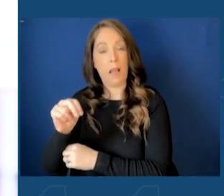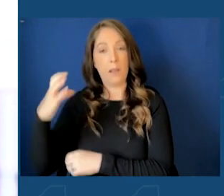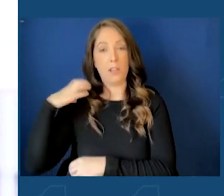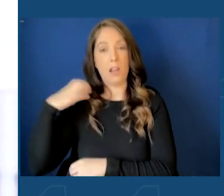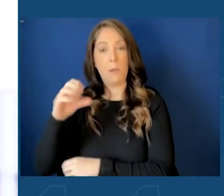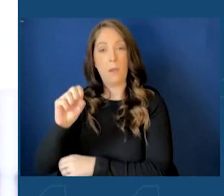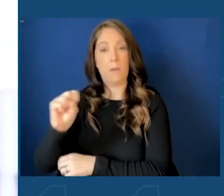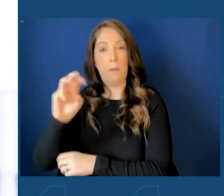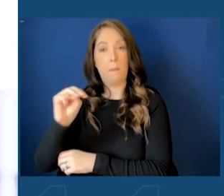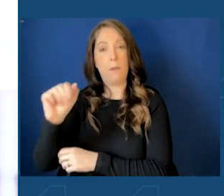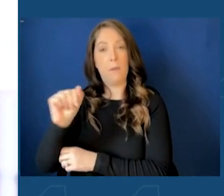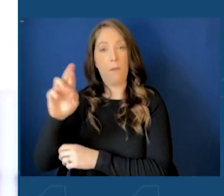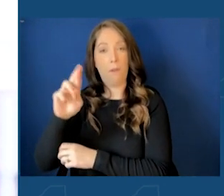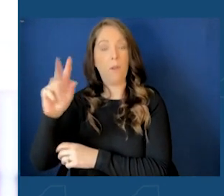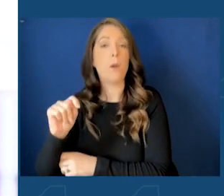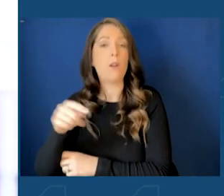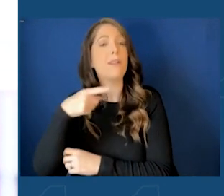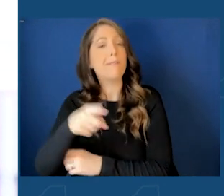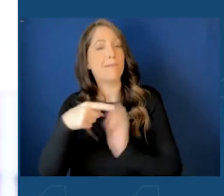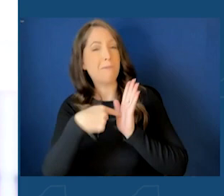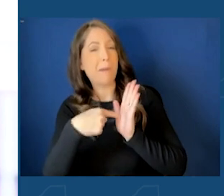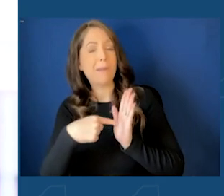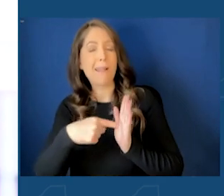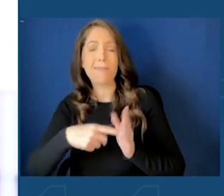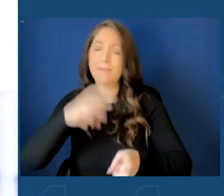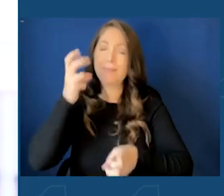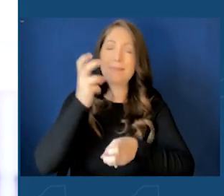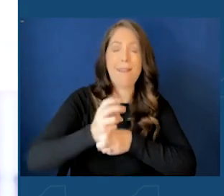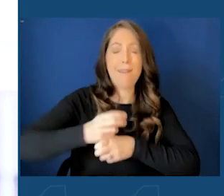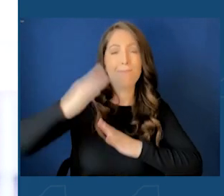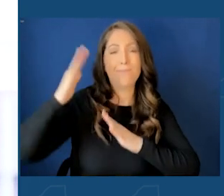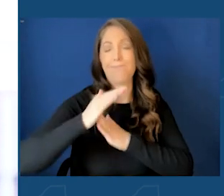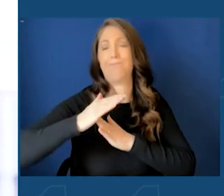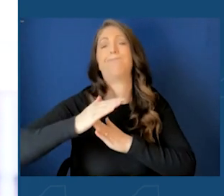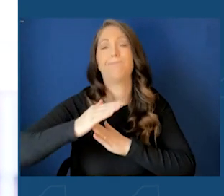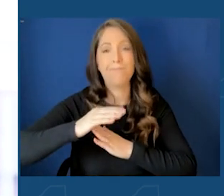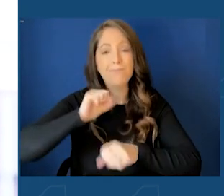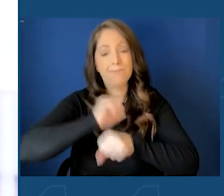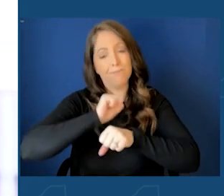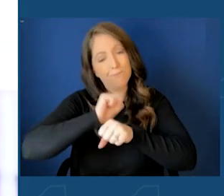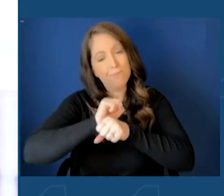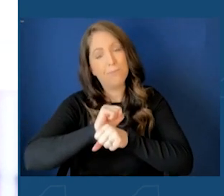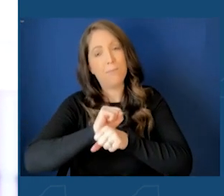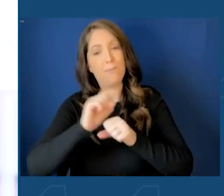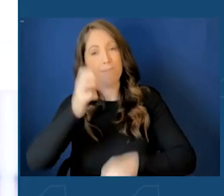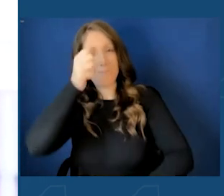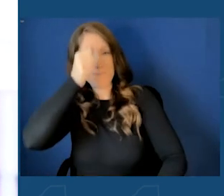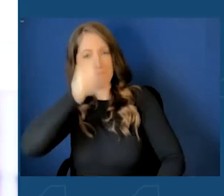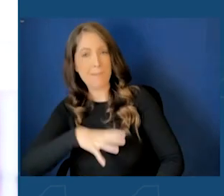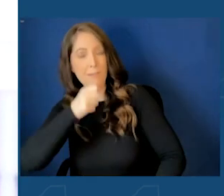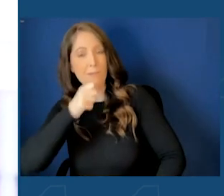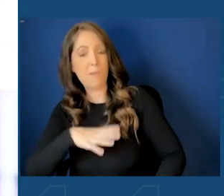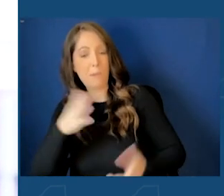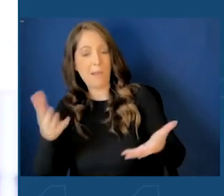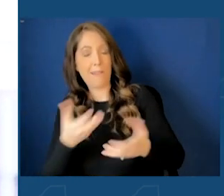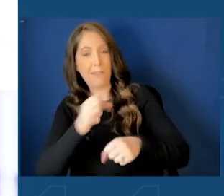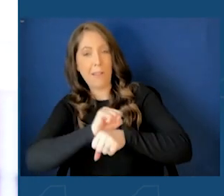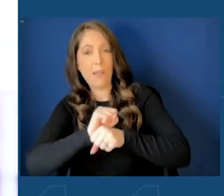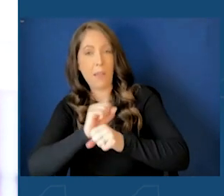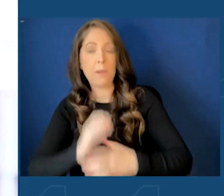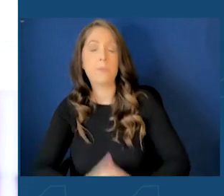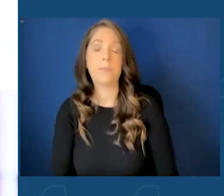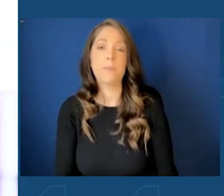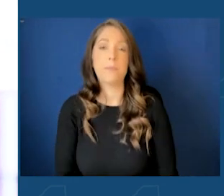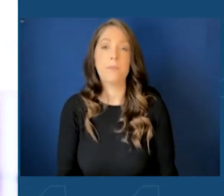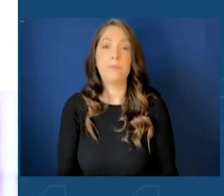representing some of the hardest working men and women in labor today. Thank you. And also we'll be hearing from someone named